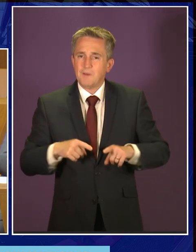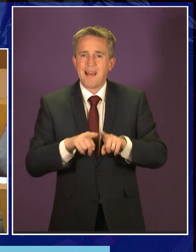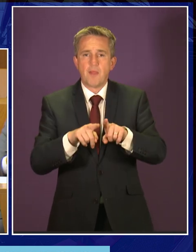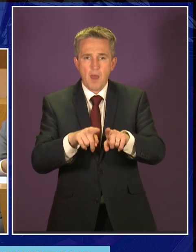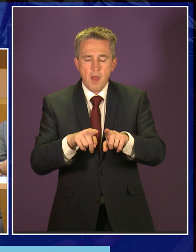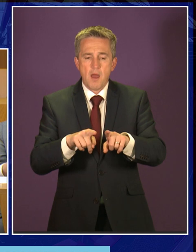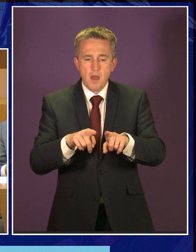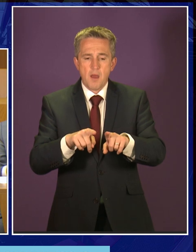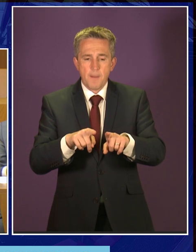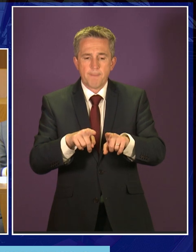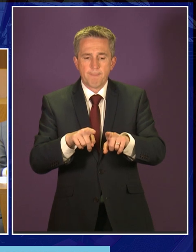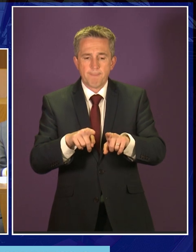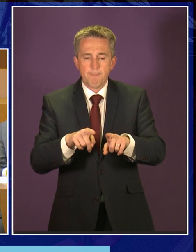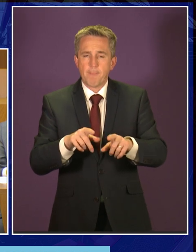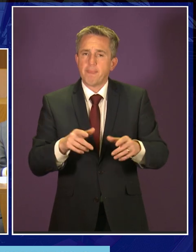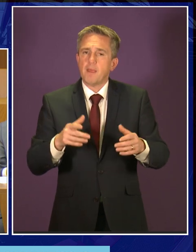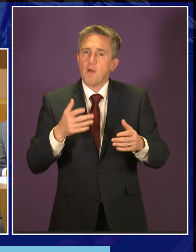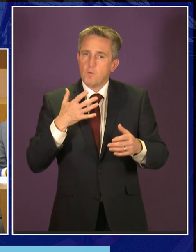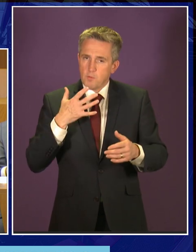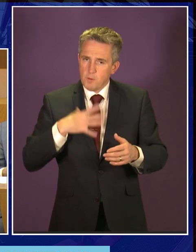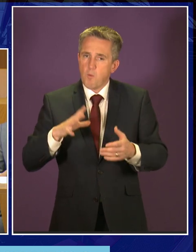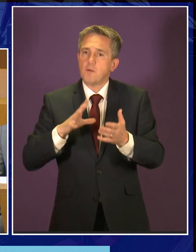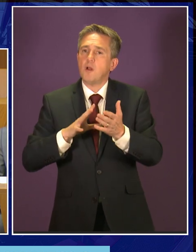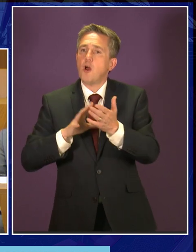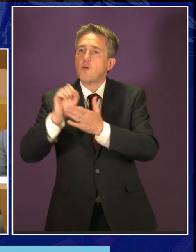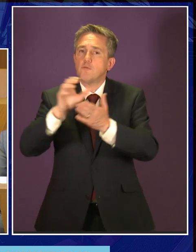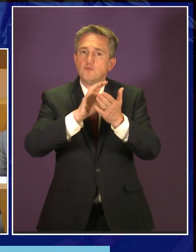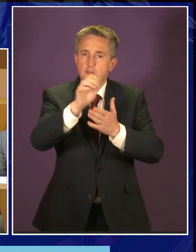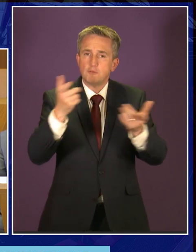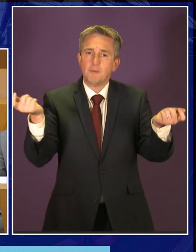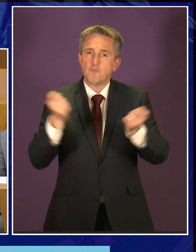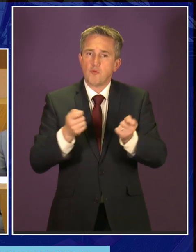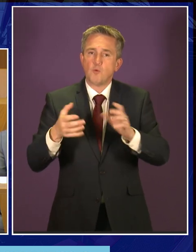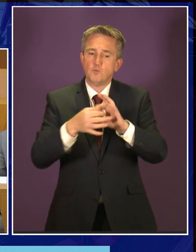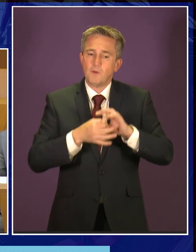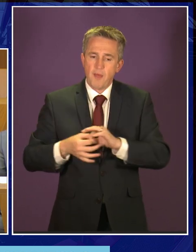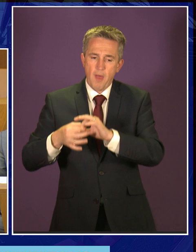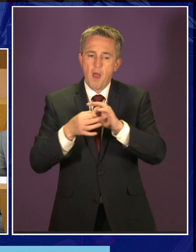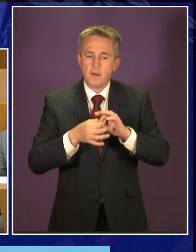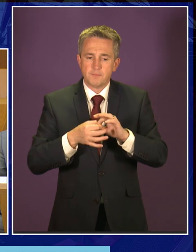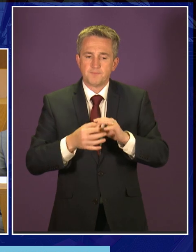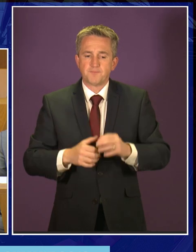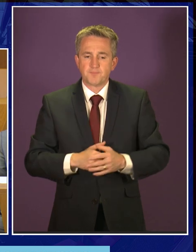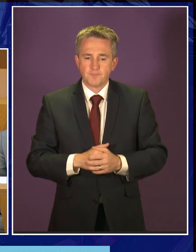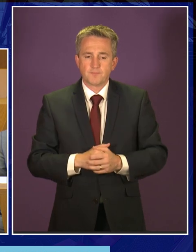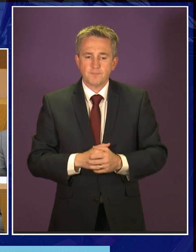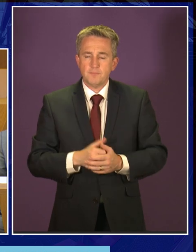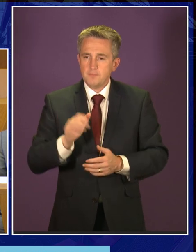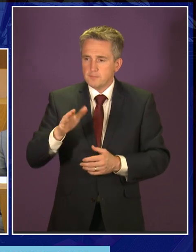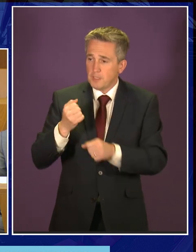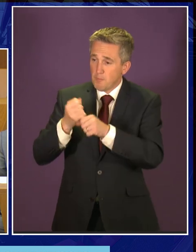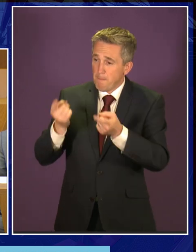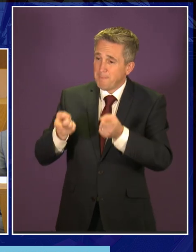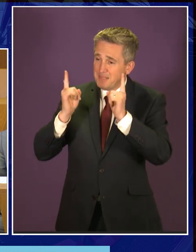will bring together cultural industries. We will also pursue. Minister,